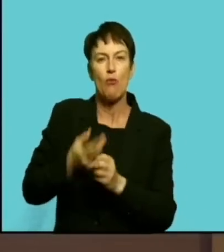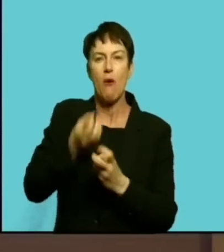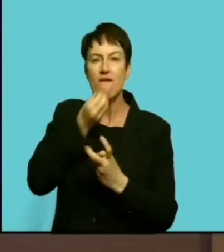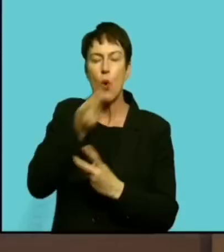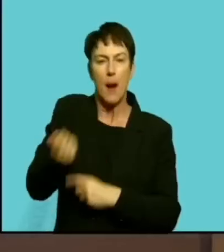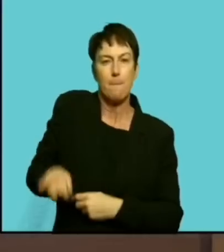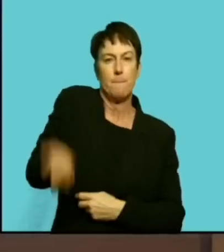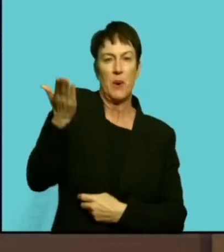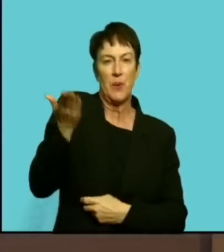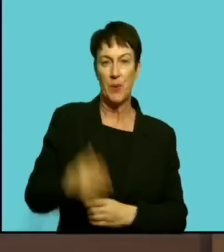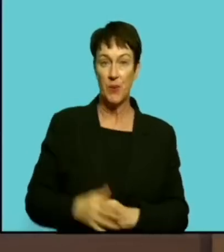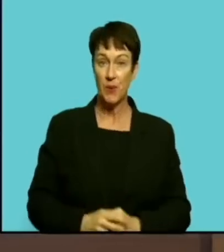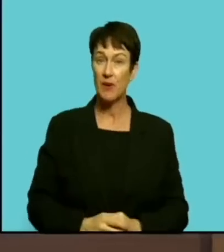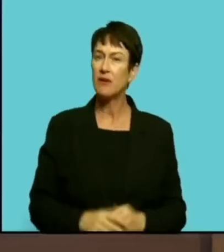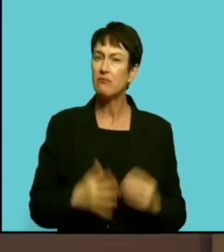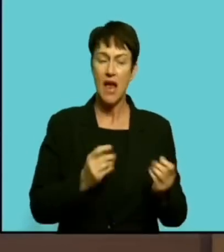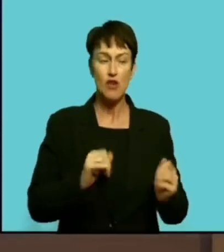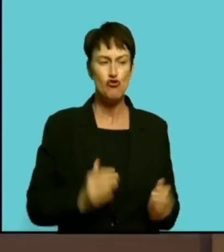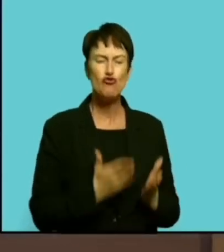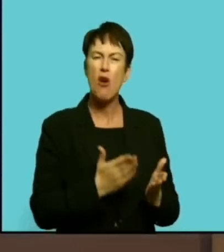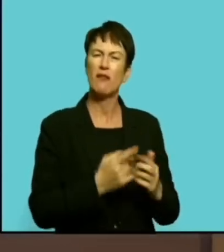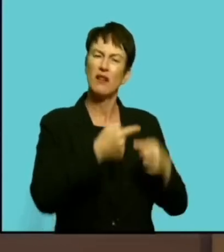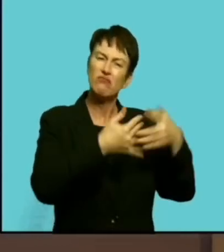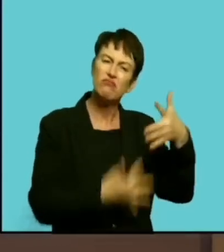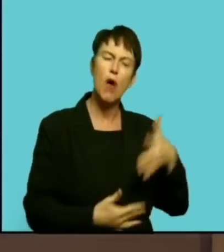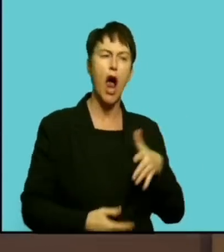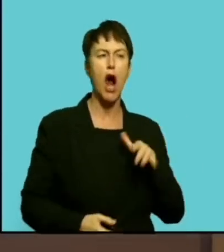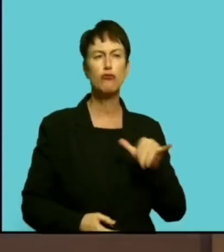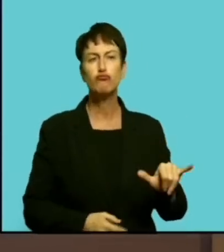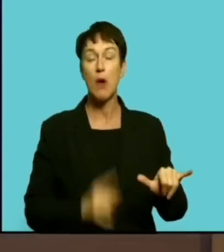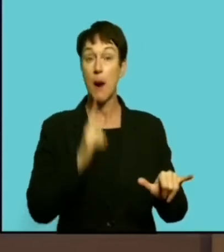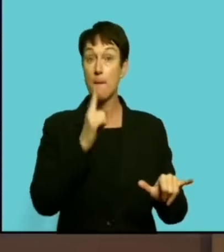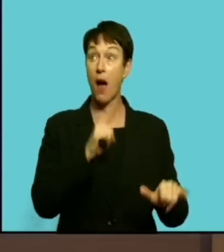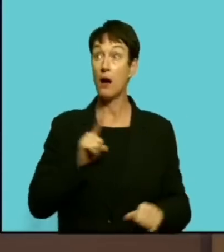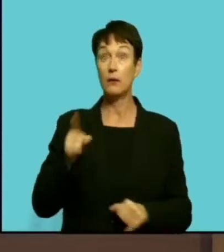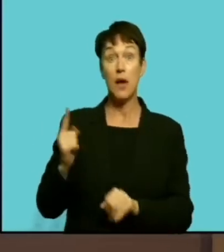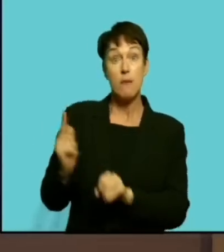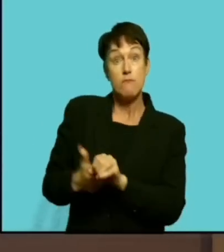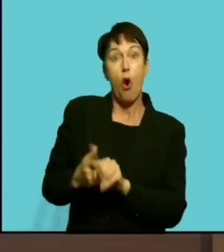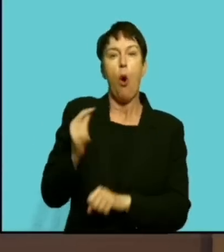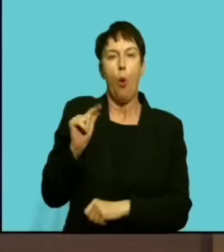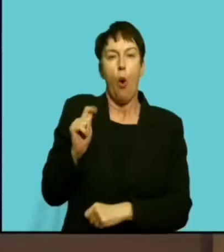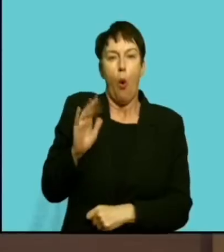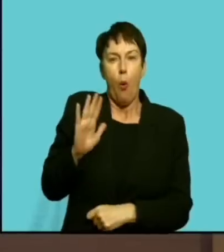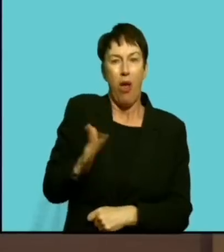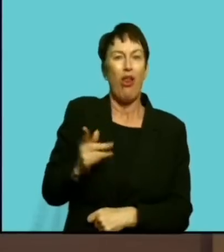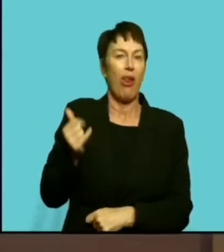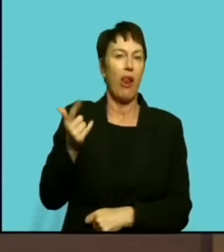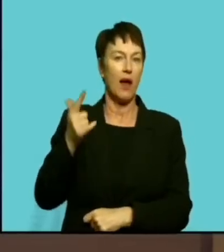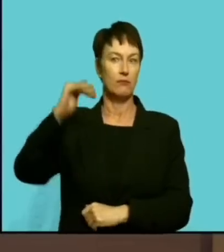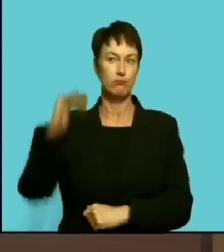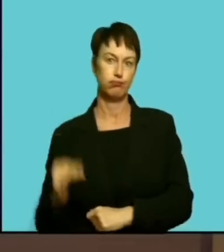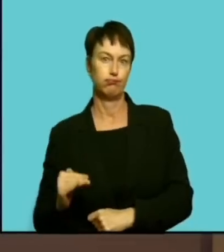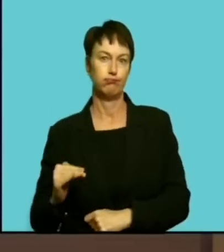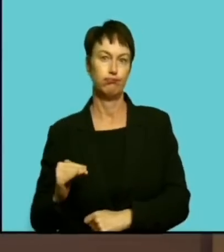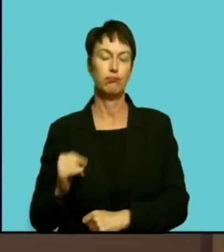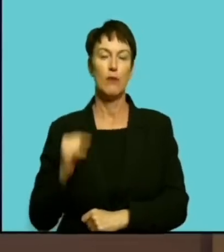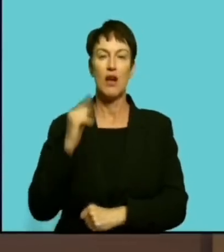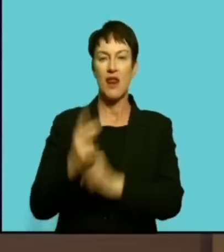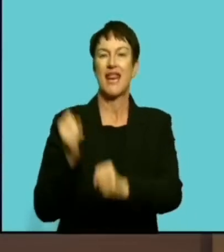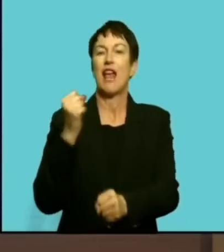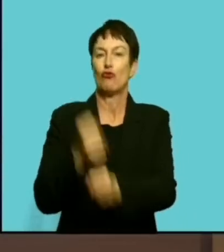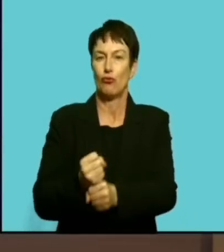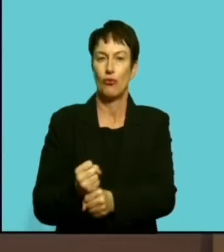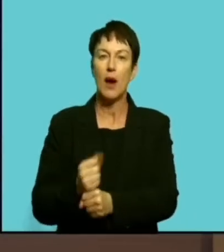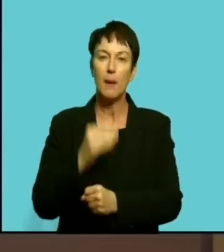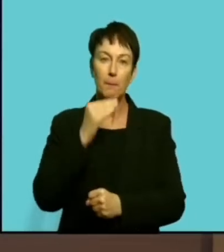high, fuel price inflation should ease in 2023, helping headline inflation to fall to 5%